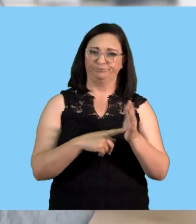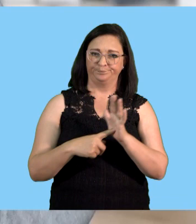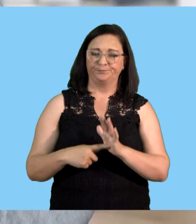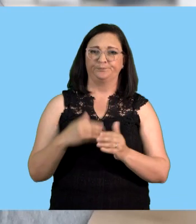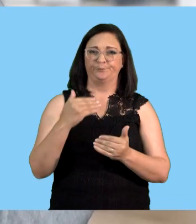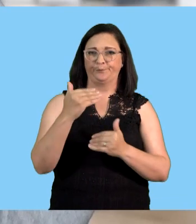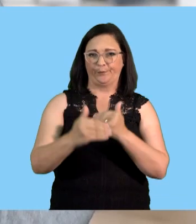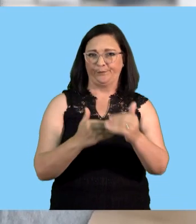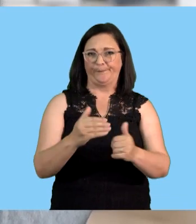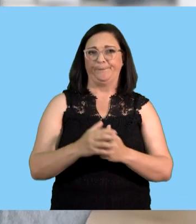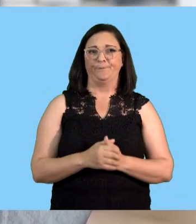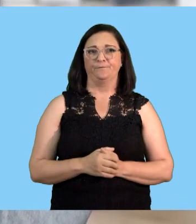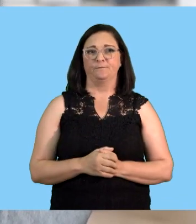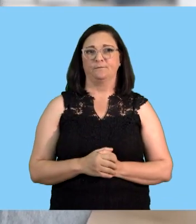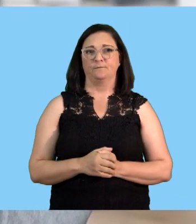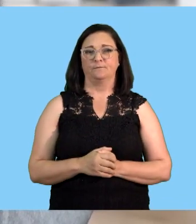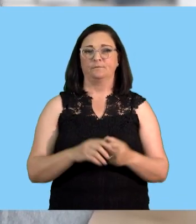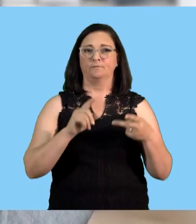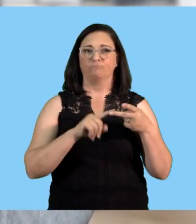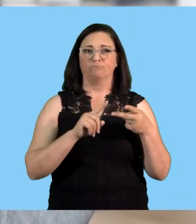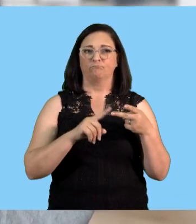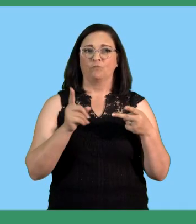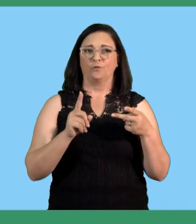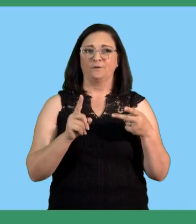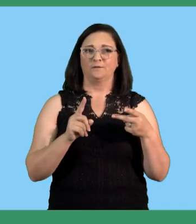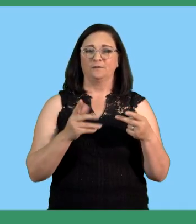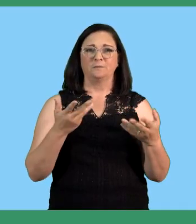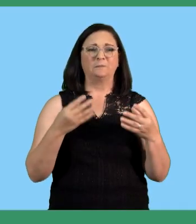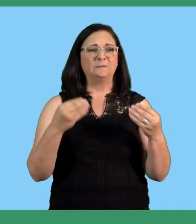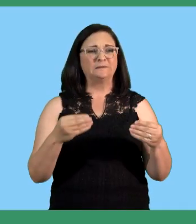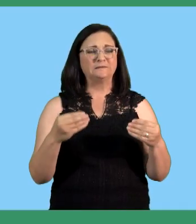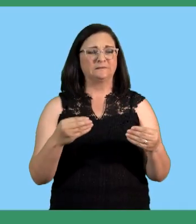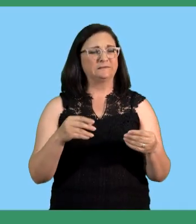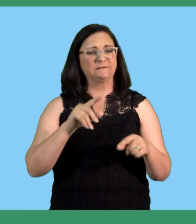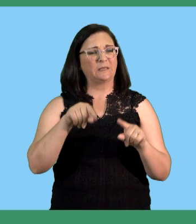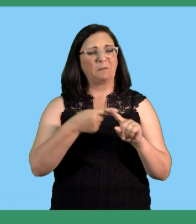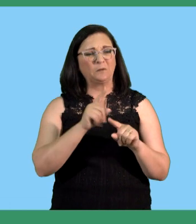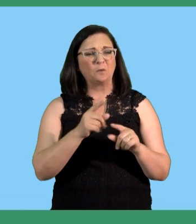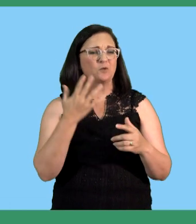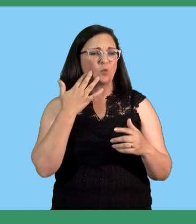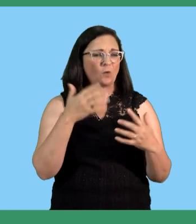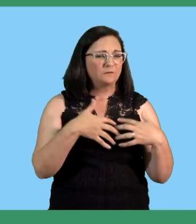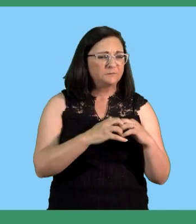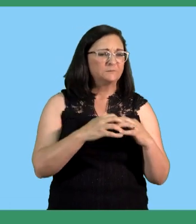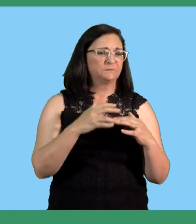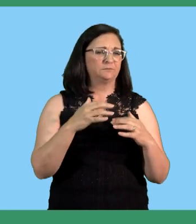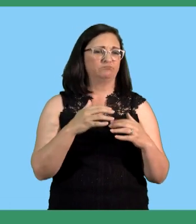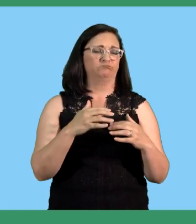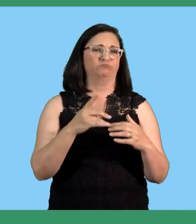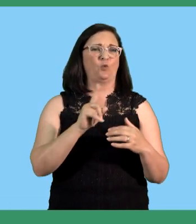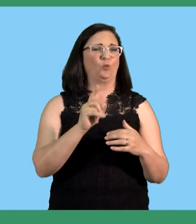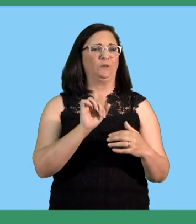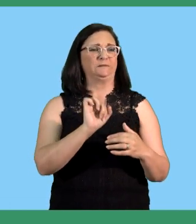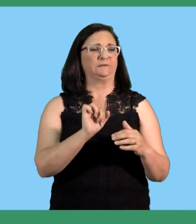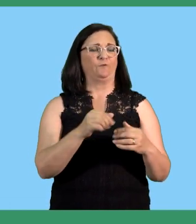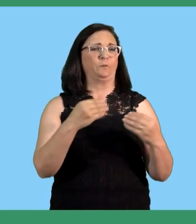program. Right. Secondly, there should be an overview of the business. What is the business all about? When was it established? What does it